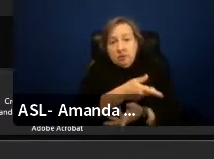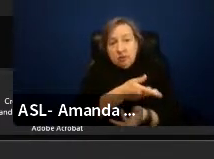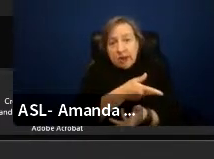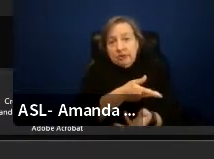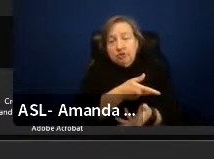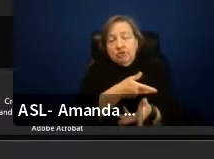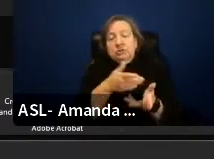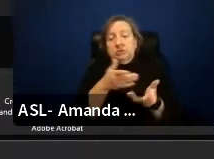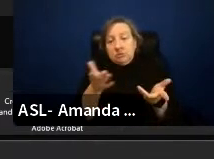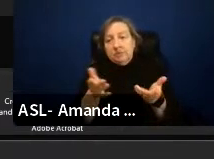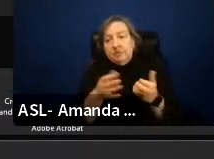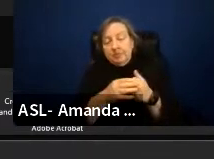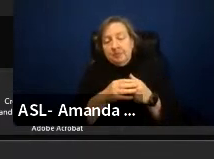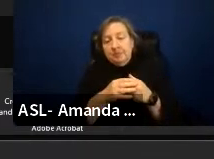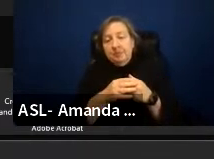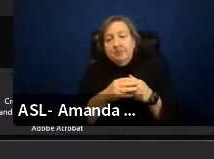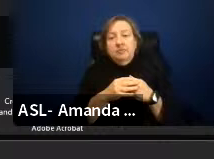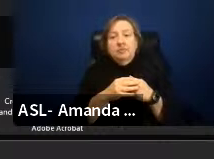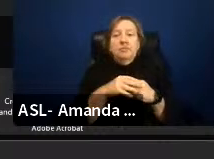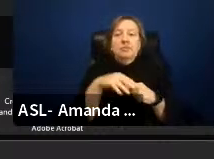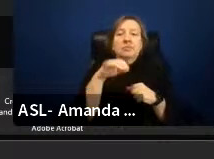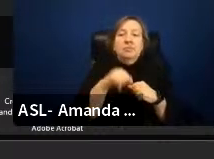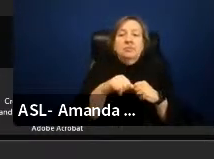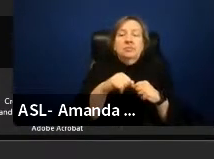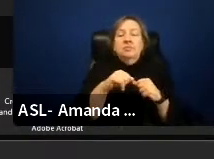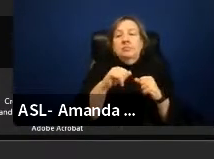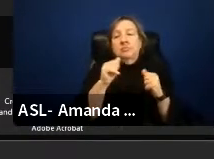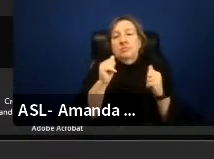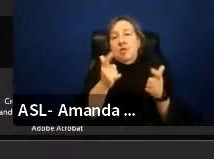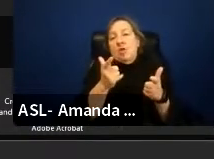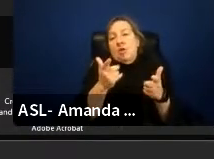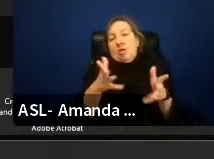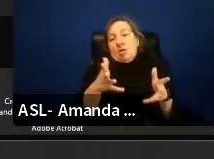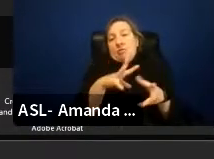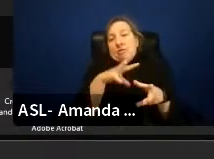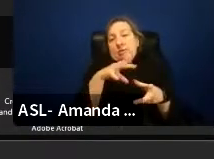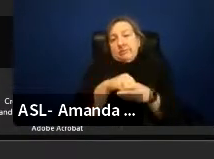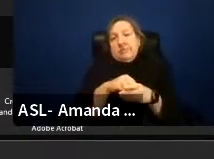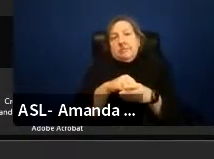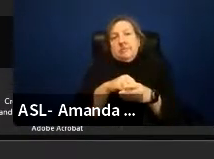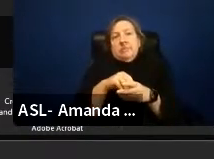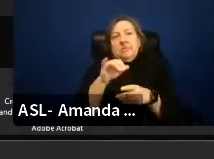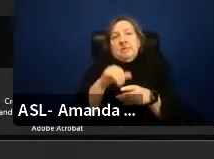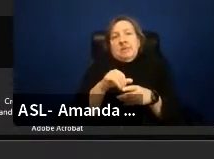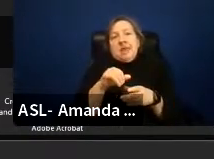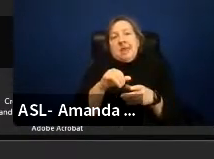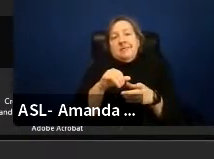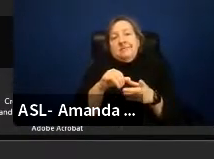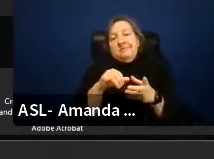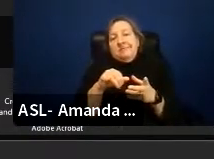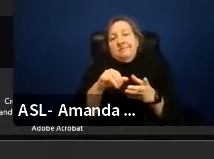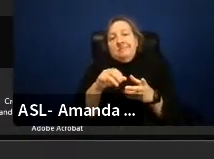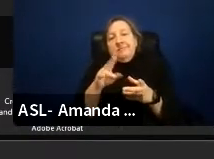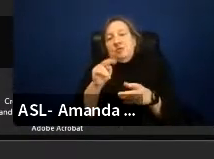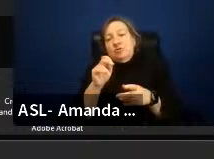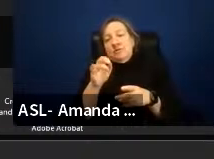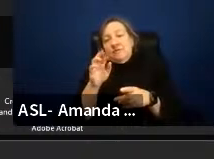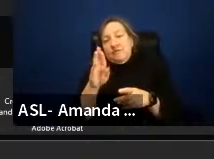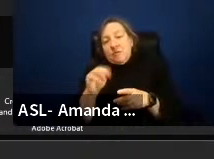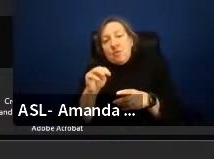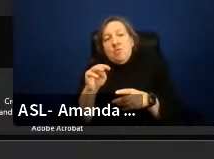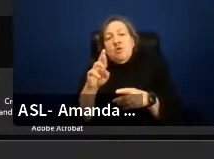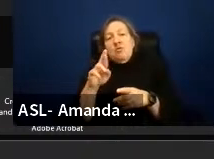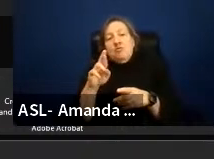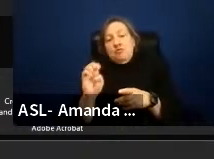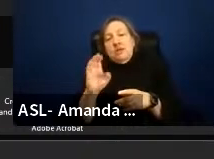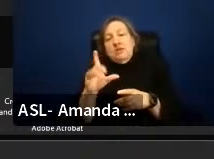interactions. So this is all encompassed under the Uniform Relocation Act. So it's good that